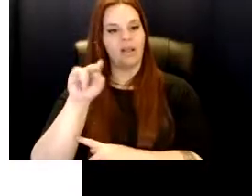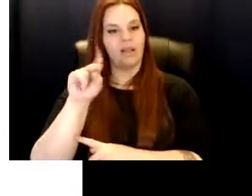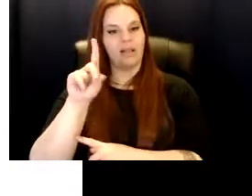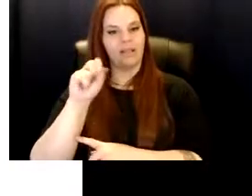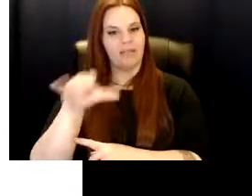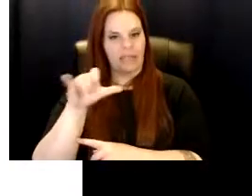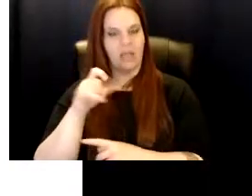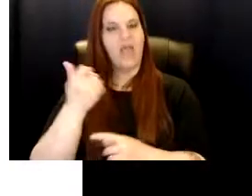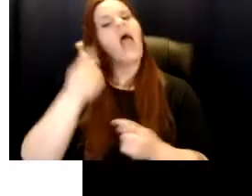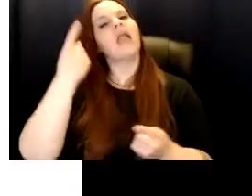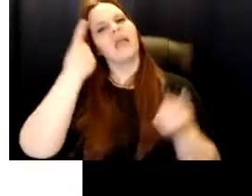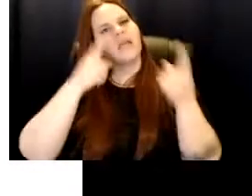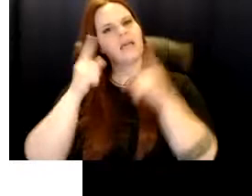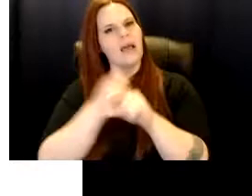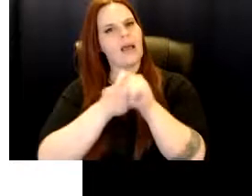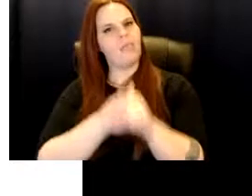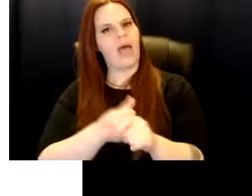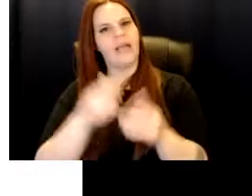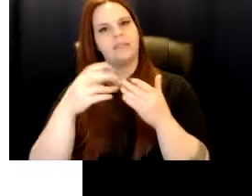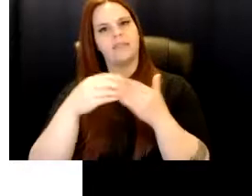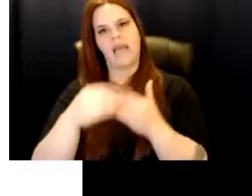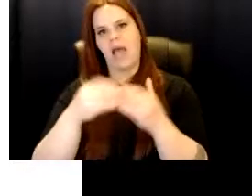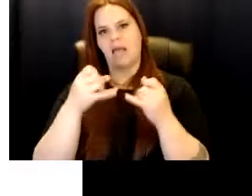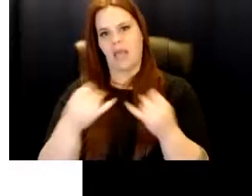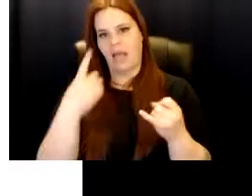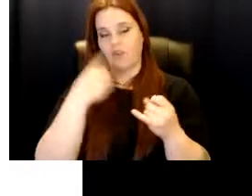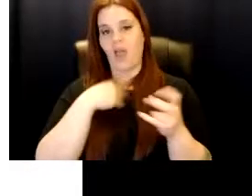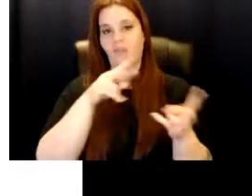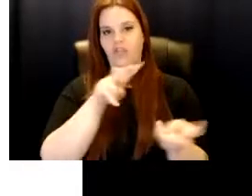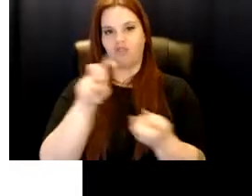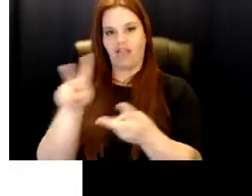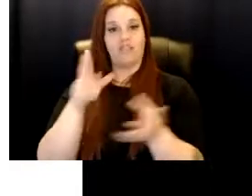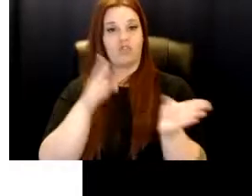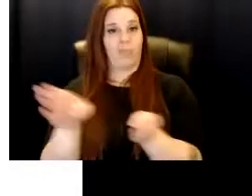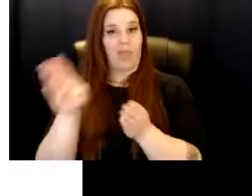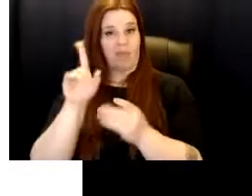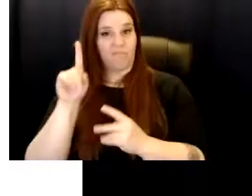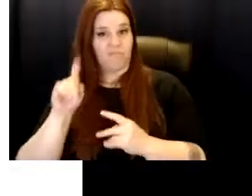any compliance guidelines for having a transition plan?